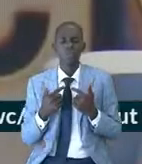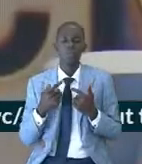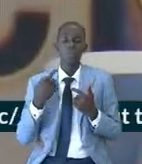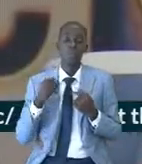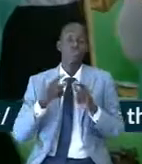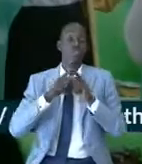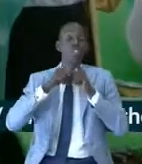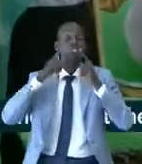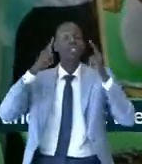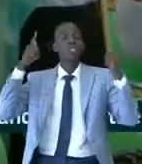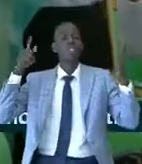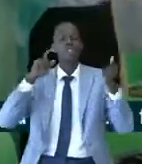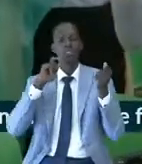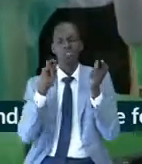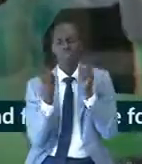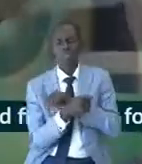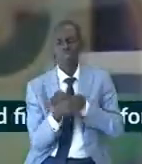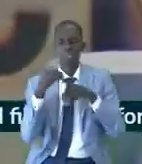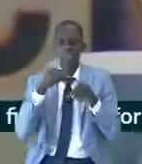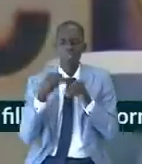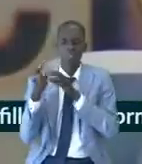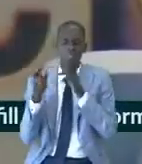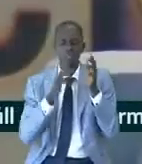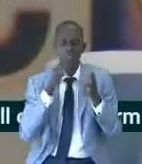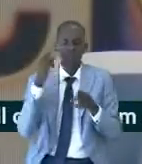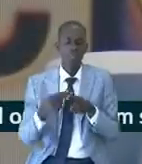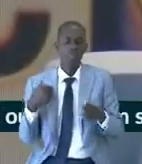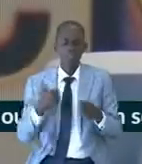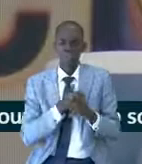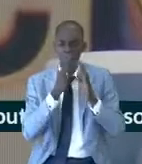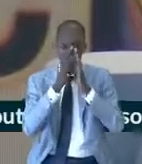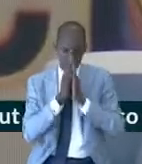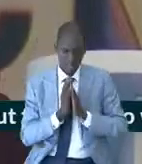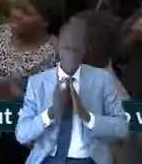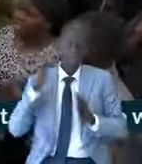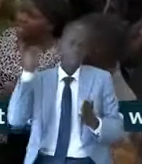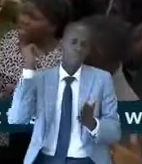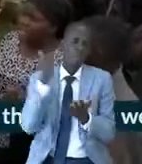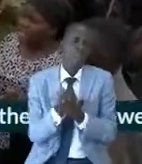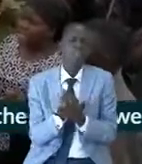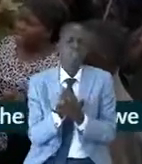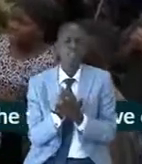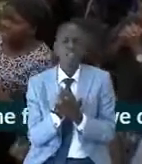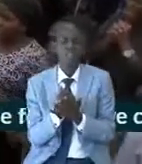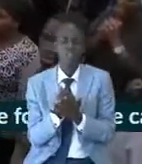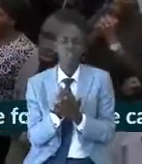change. In Jesus' name we pray.